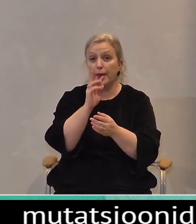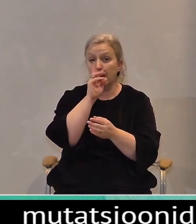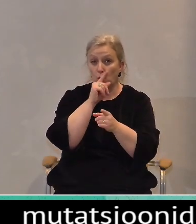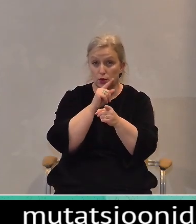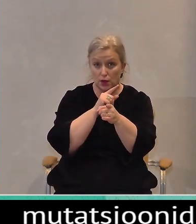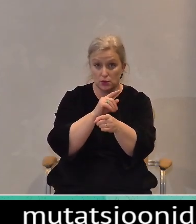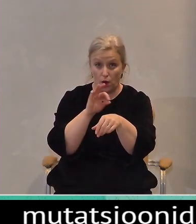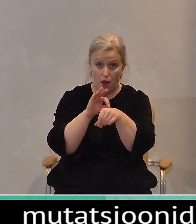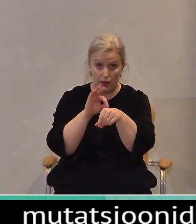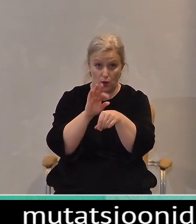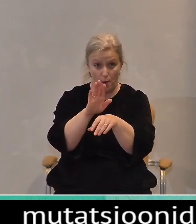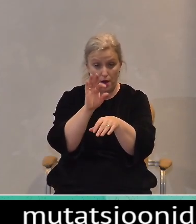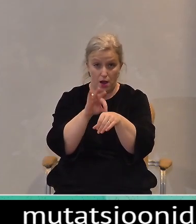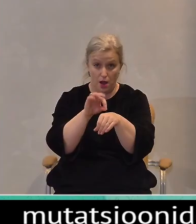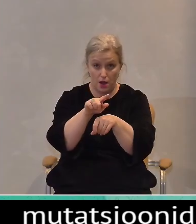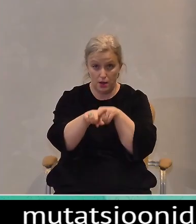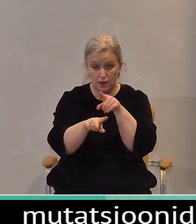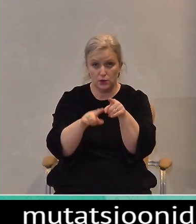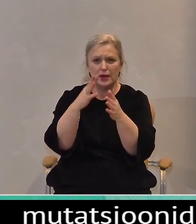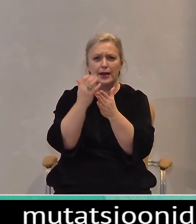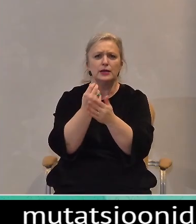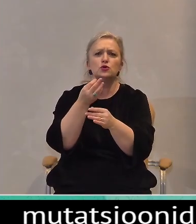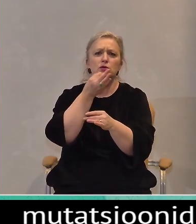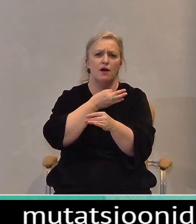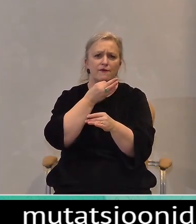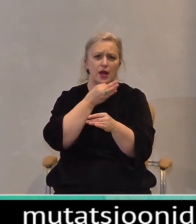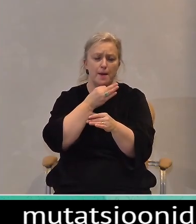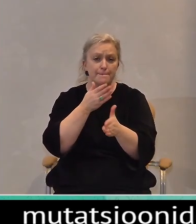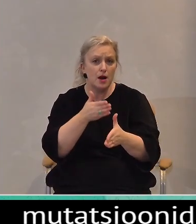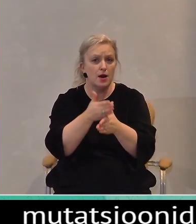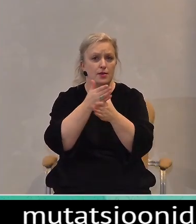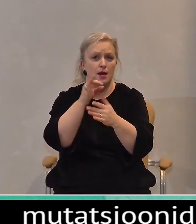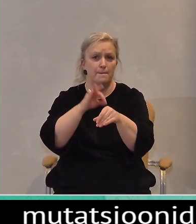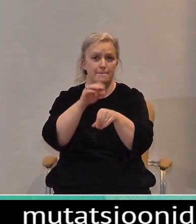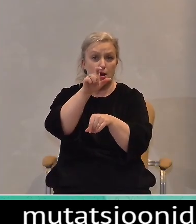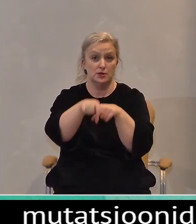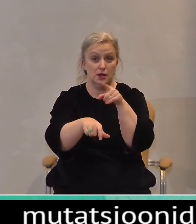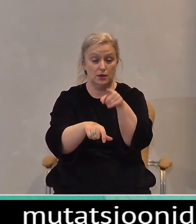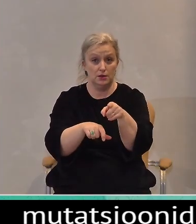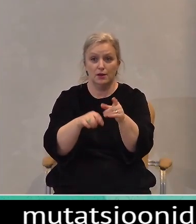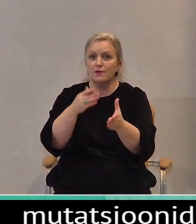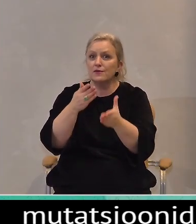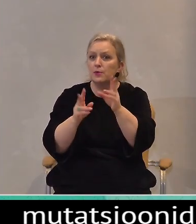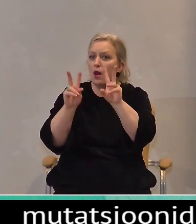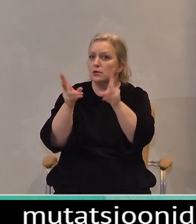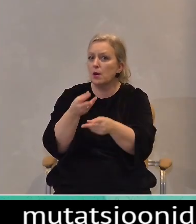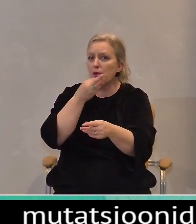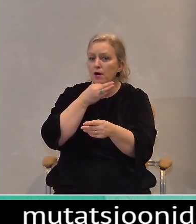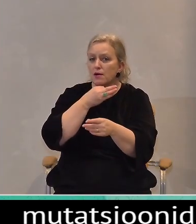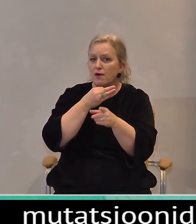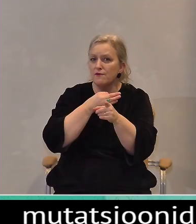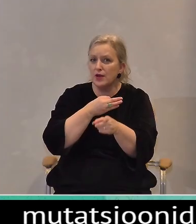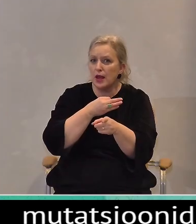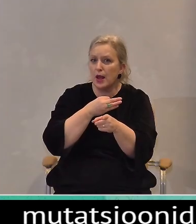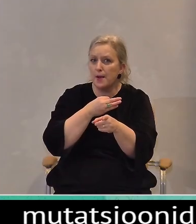For instance, if for one mutation-related disease a helpful drug